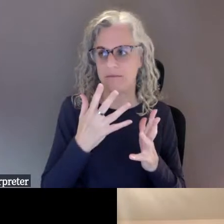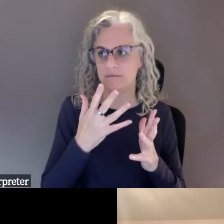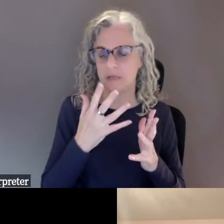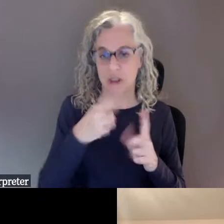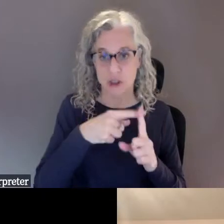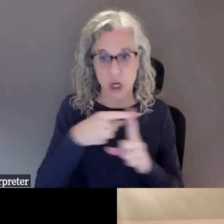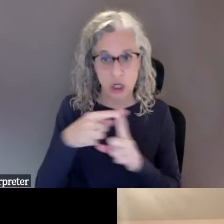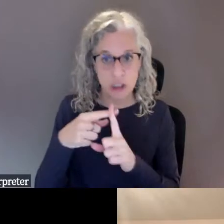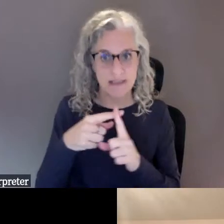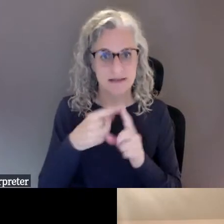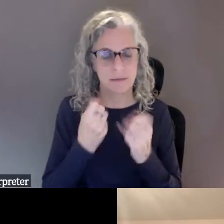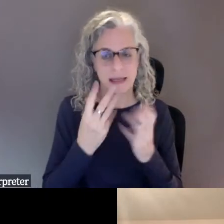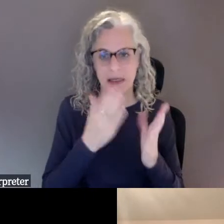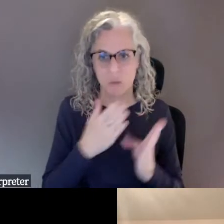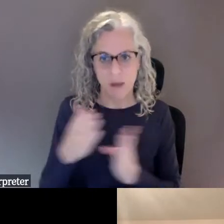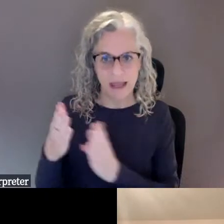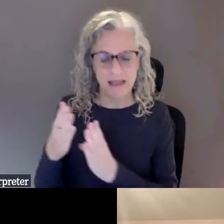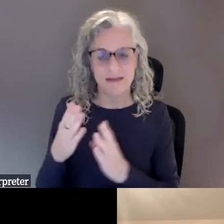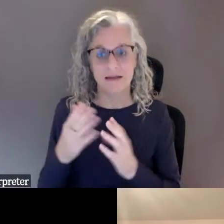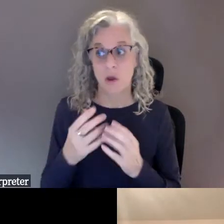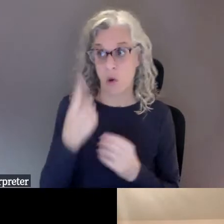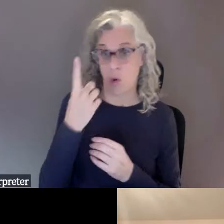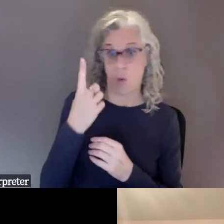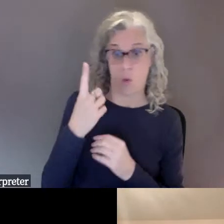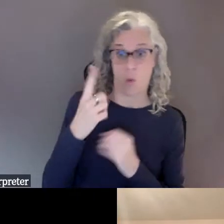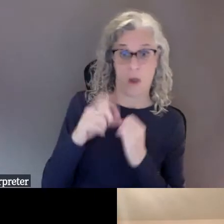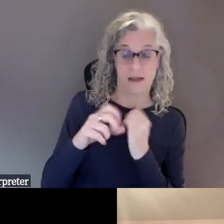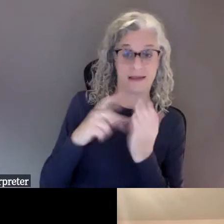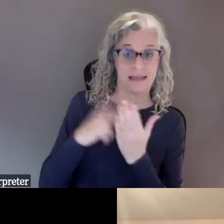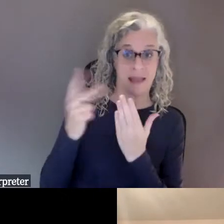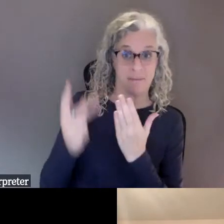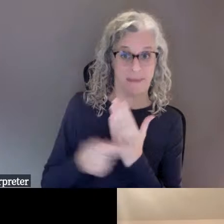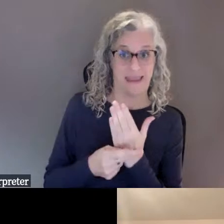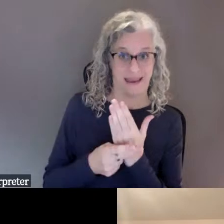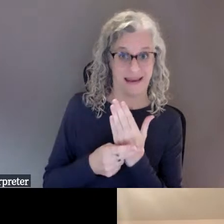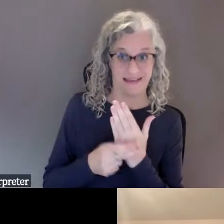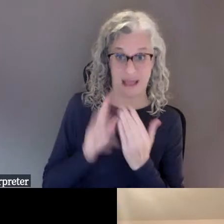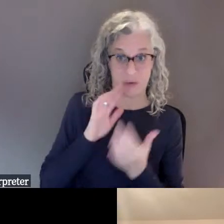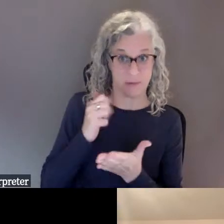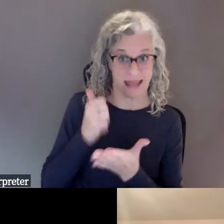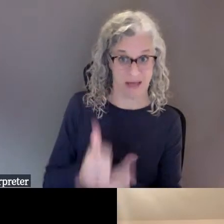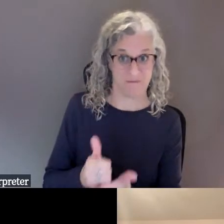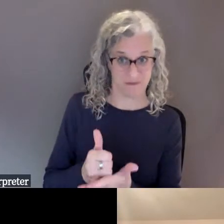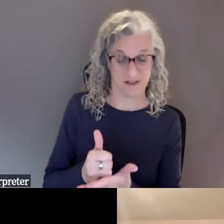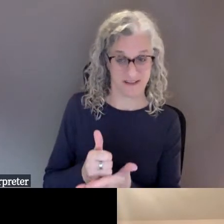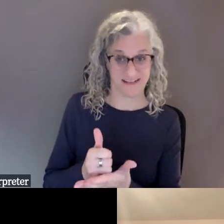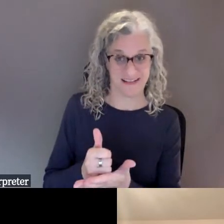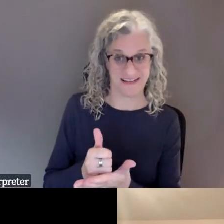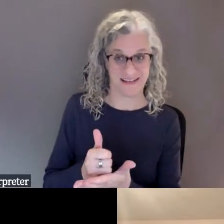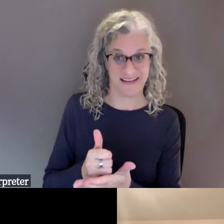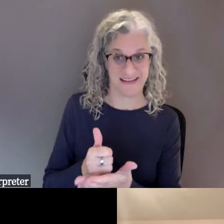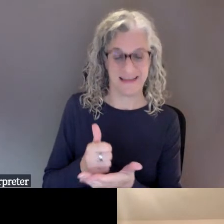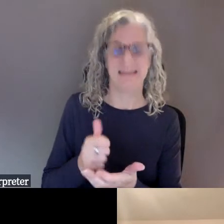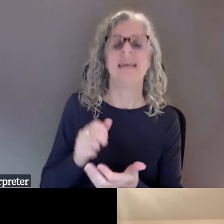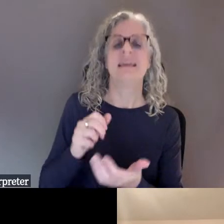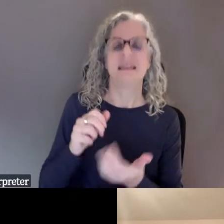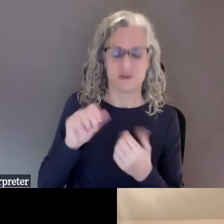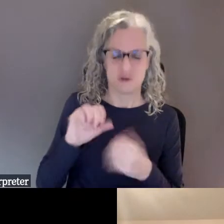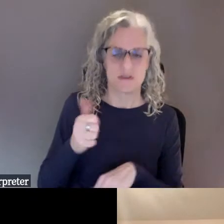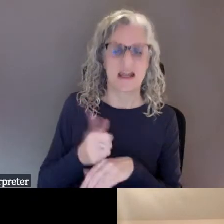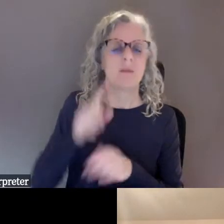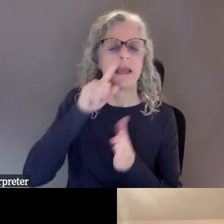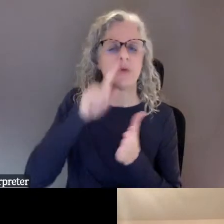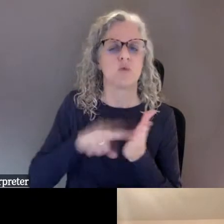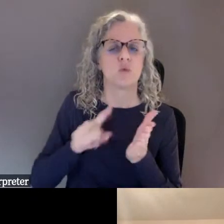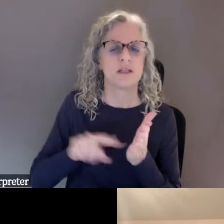One campaign that would be so helpful, as all of your questions are showing, or just in each locality, if everyone had a research-based campaign where you